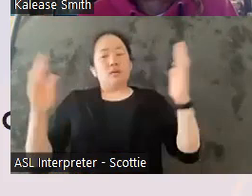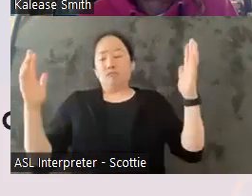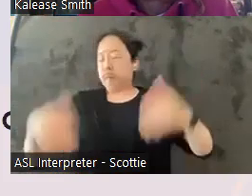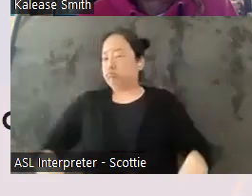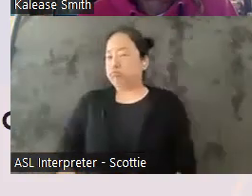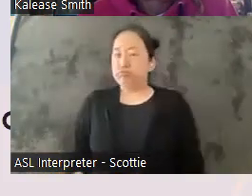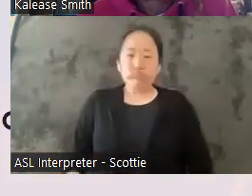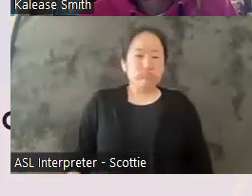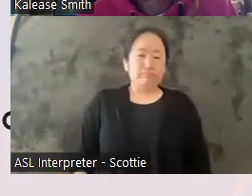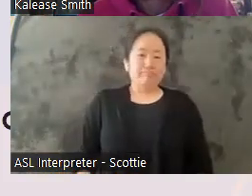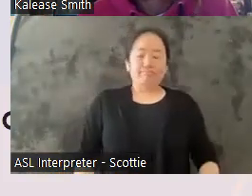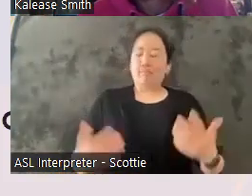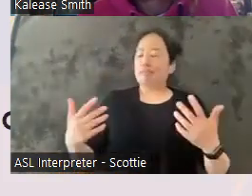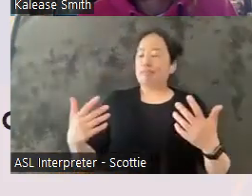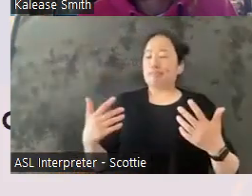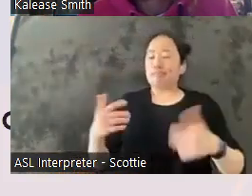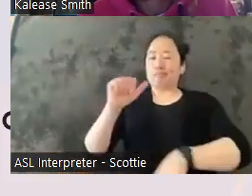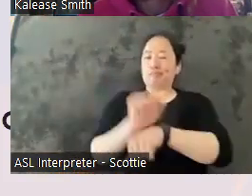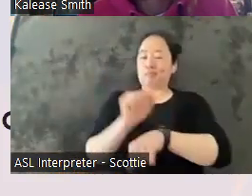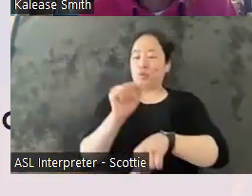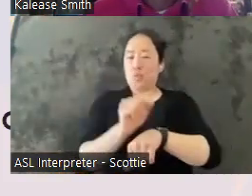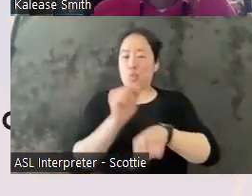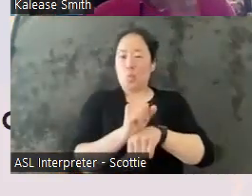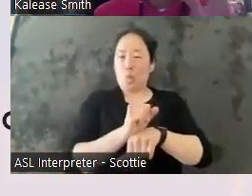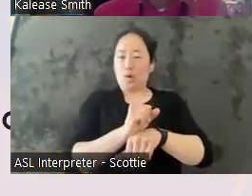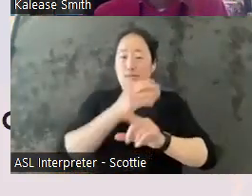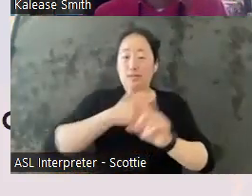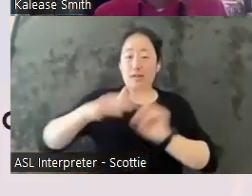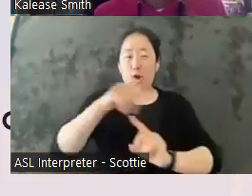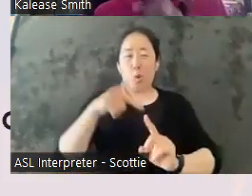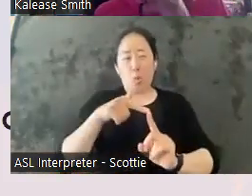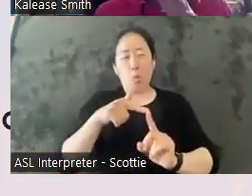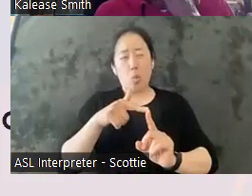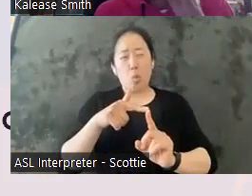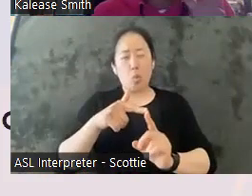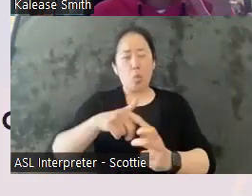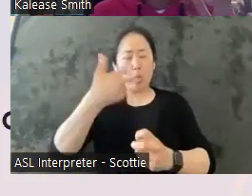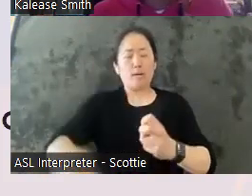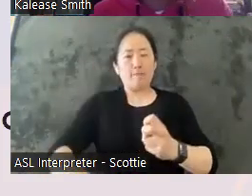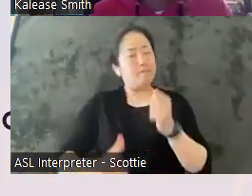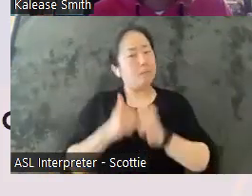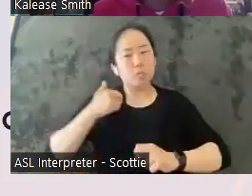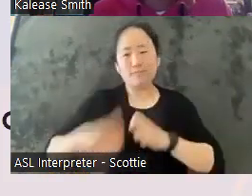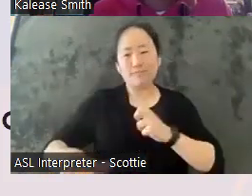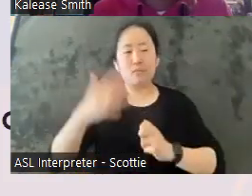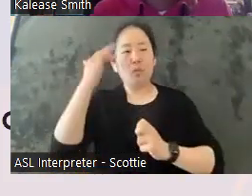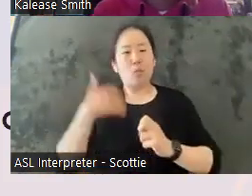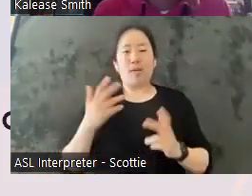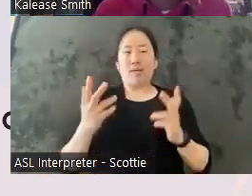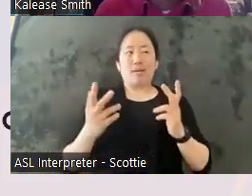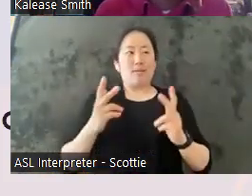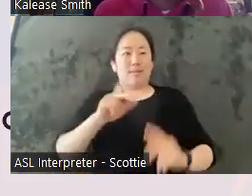To me, the workplace is the hardest. There's so many different personalities, and at public health, there were